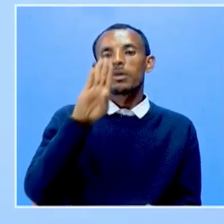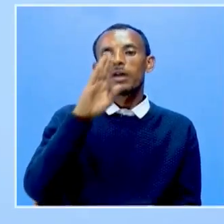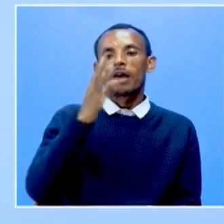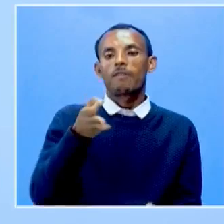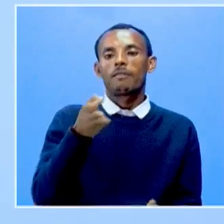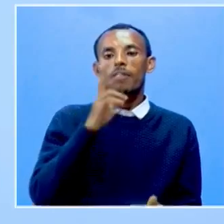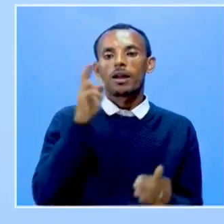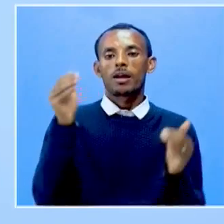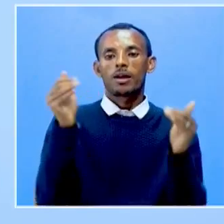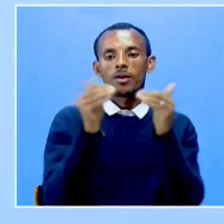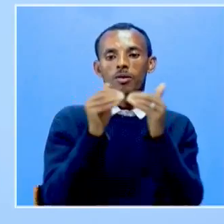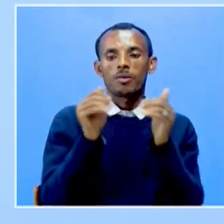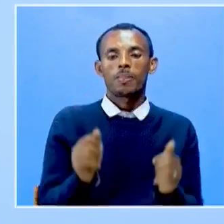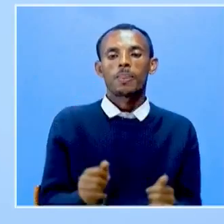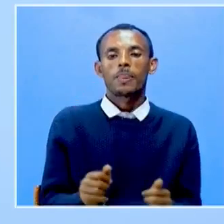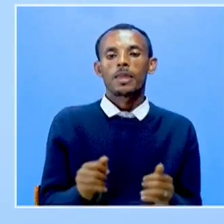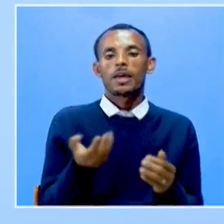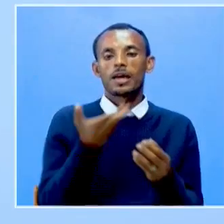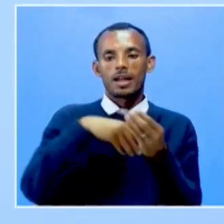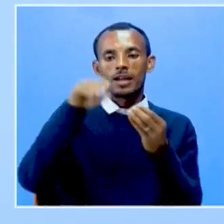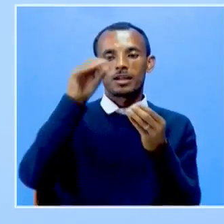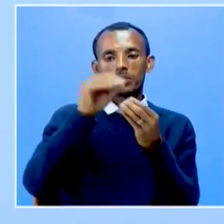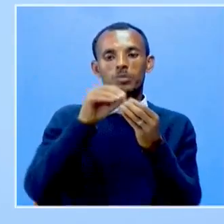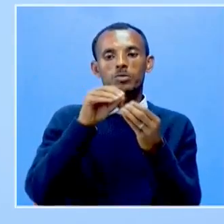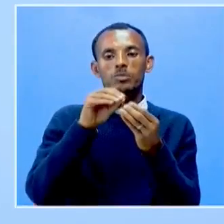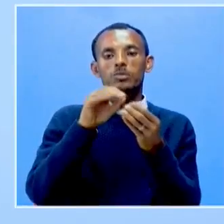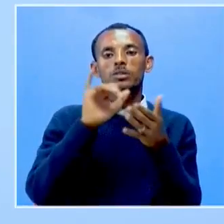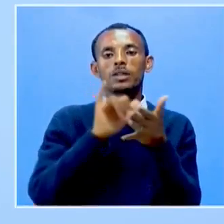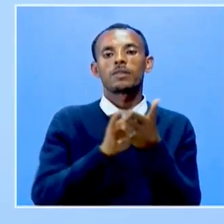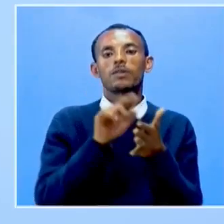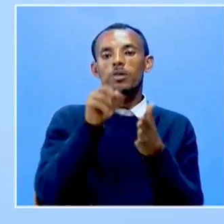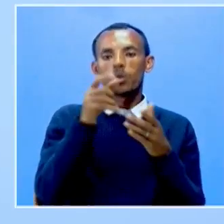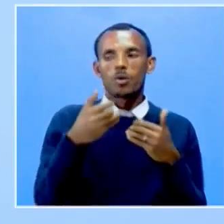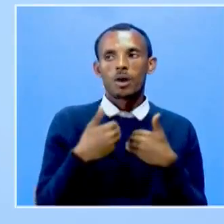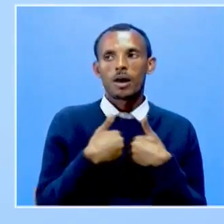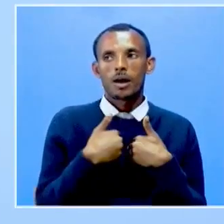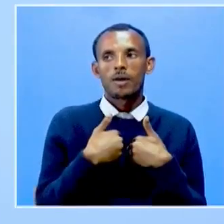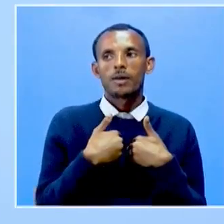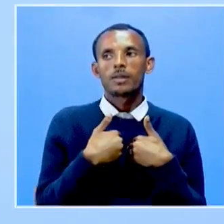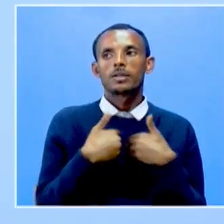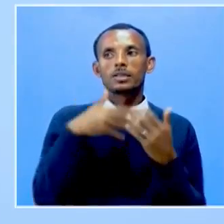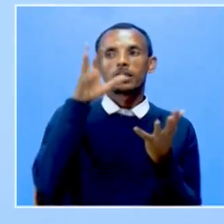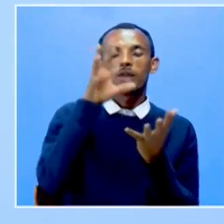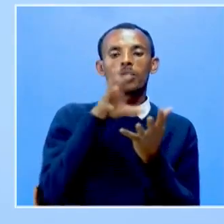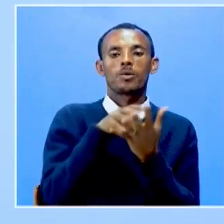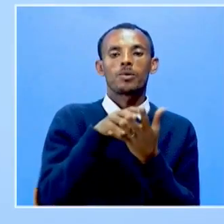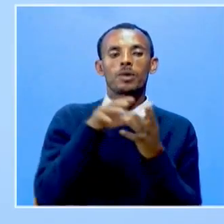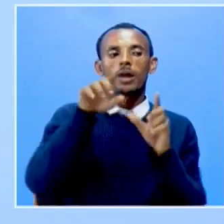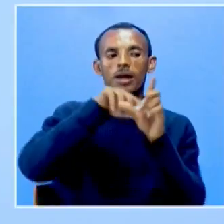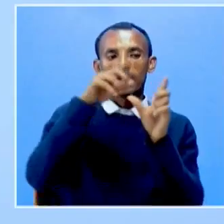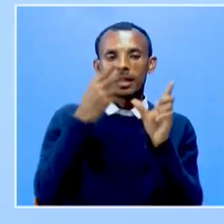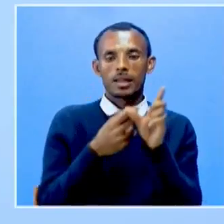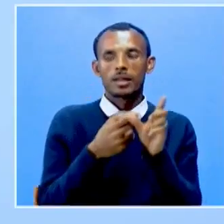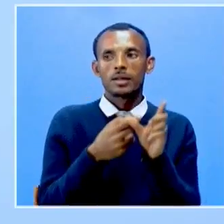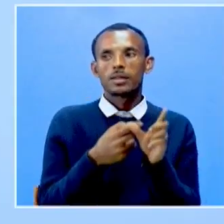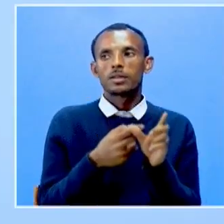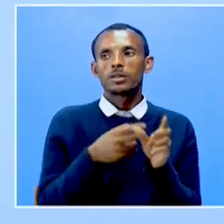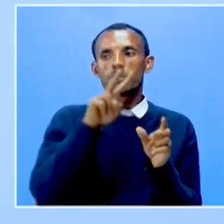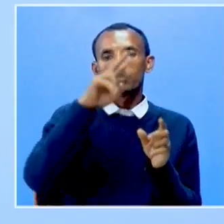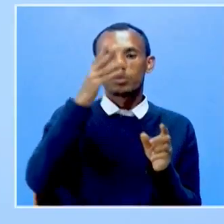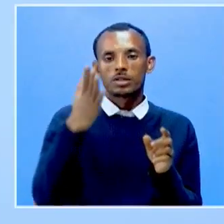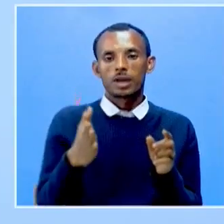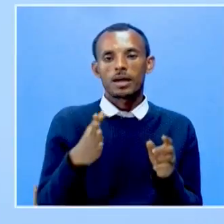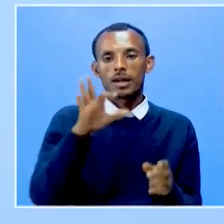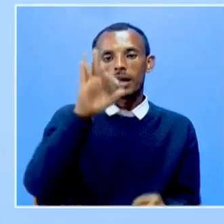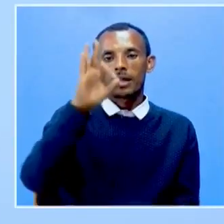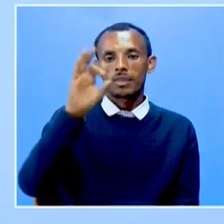congruent. In addition to that, you have the included angle. The included angle between the two sides is